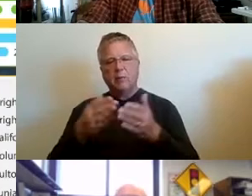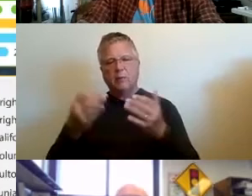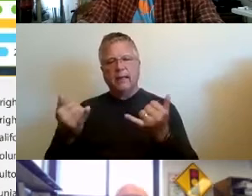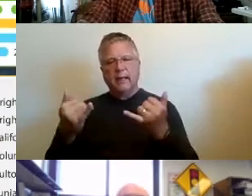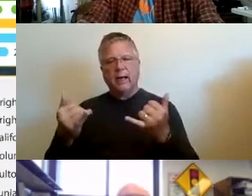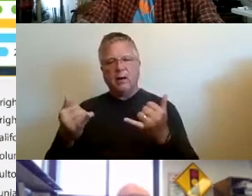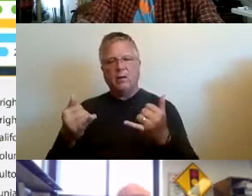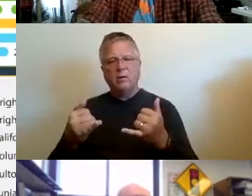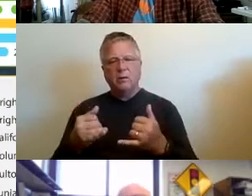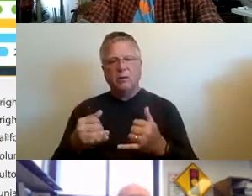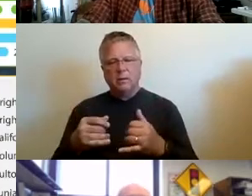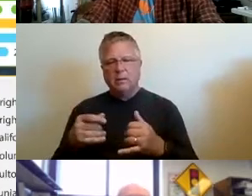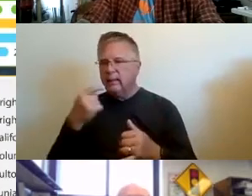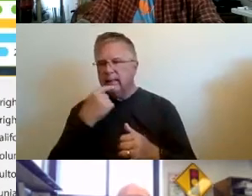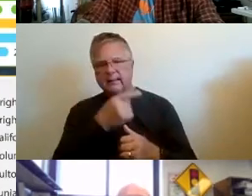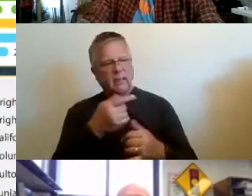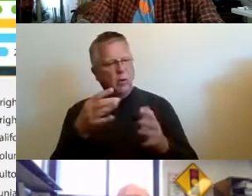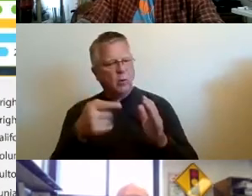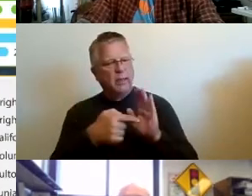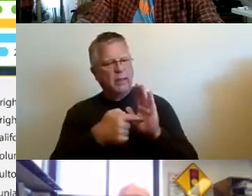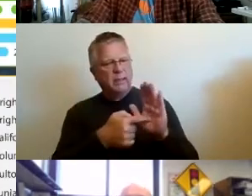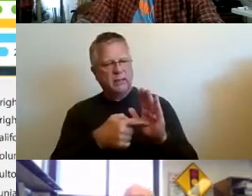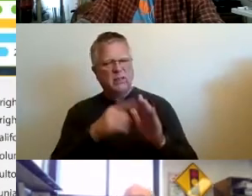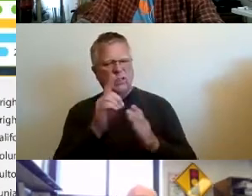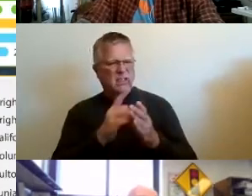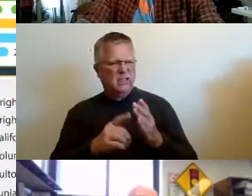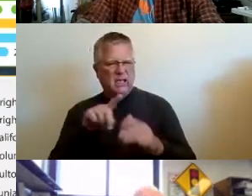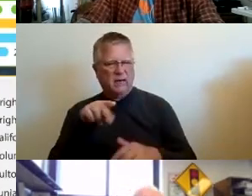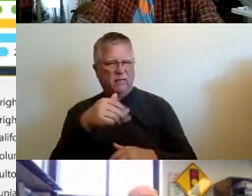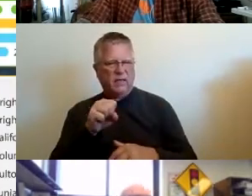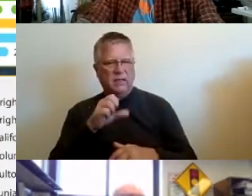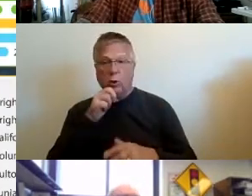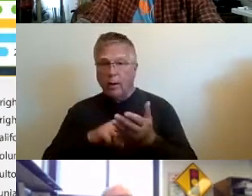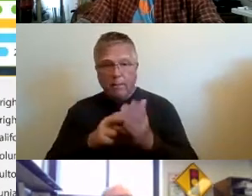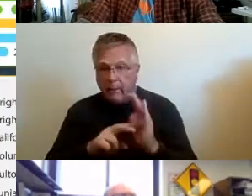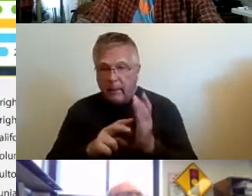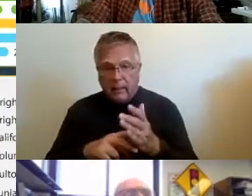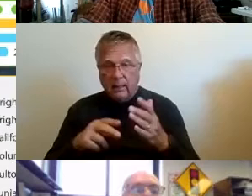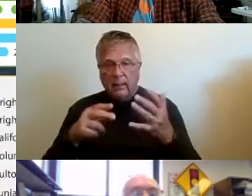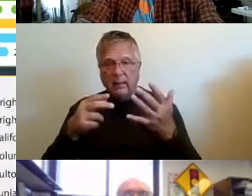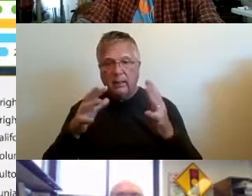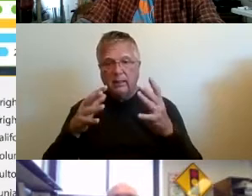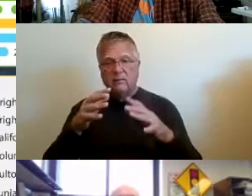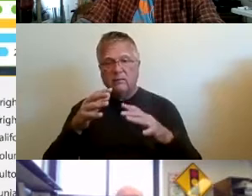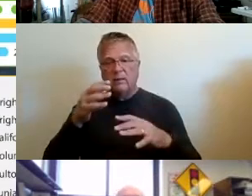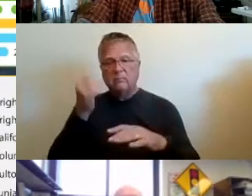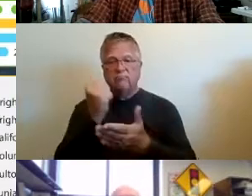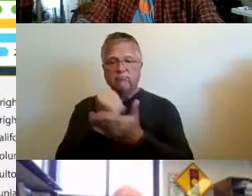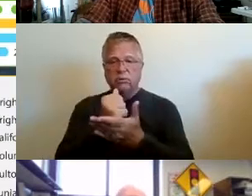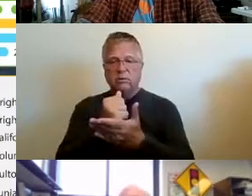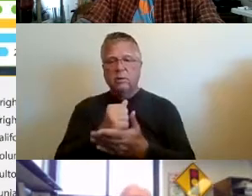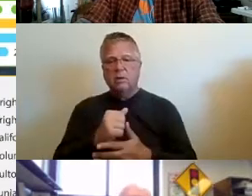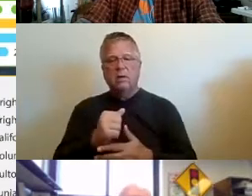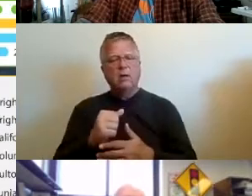already pointed out, that these are in the design phase, but doesn't necessarily mean that it's a standstill and it's not going to be